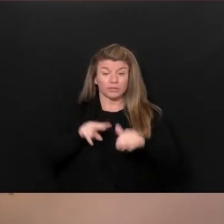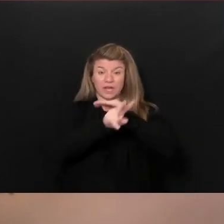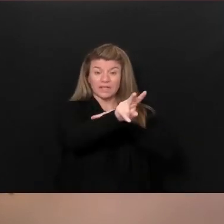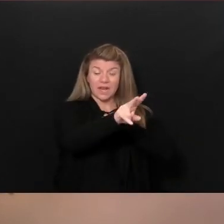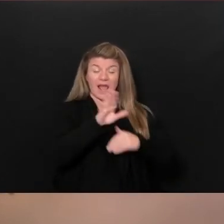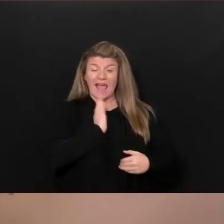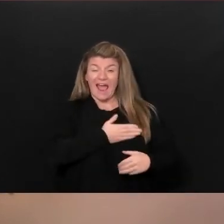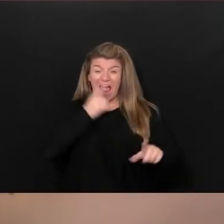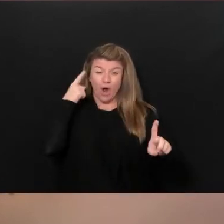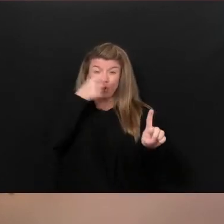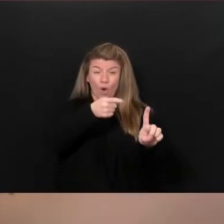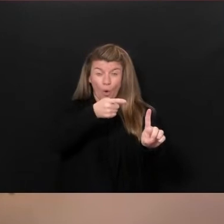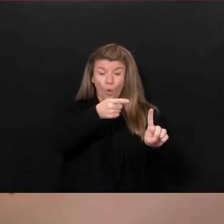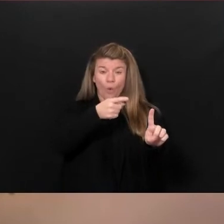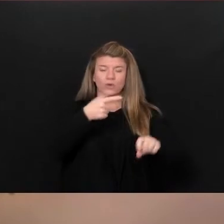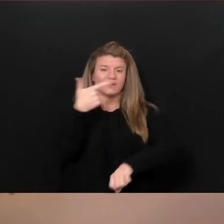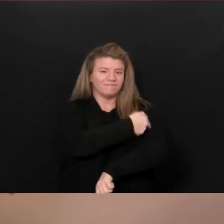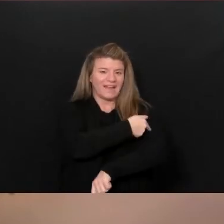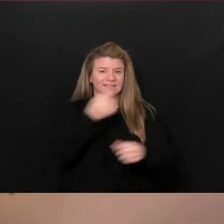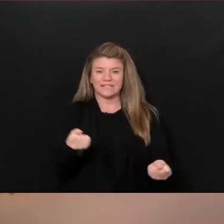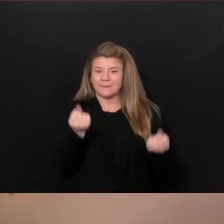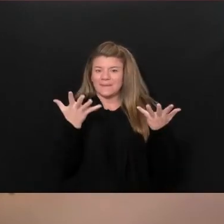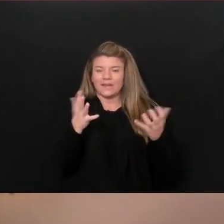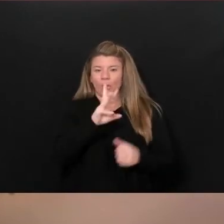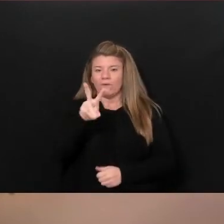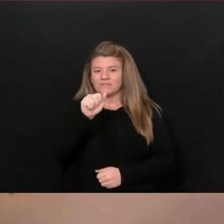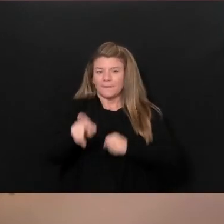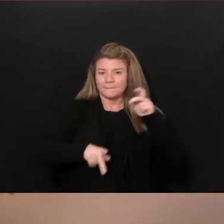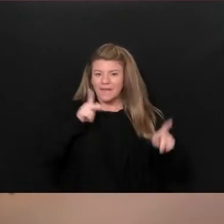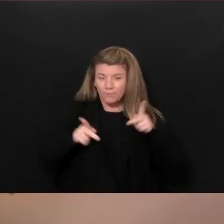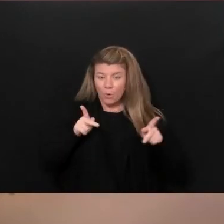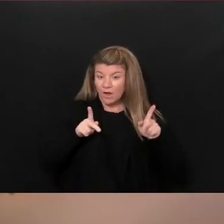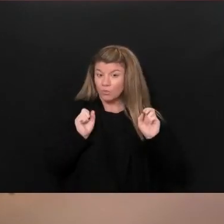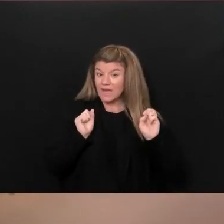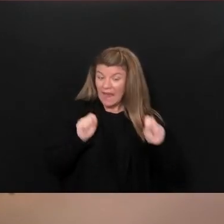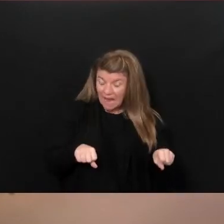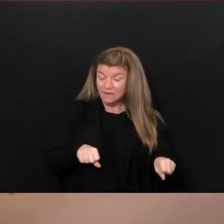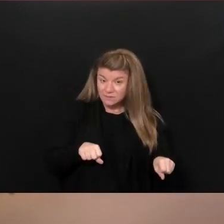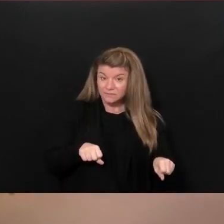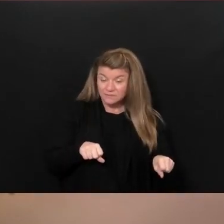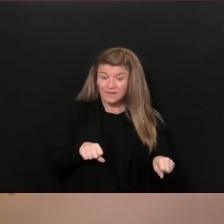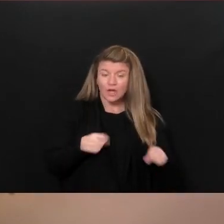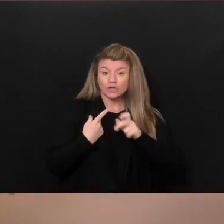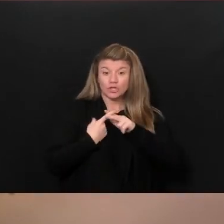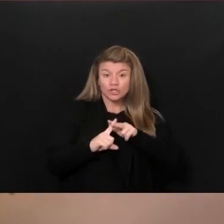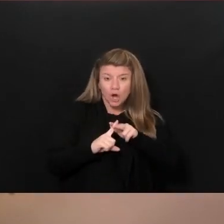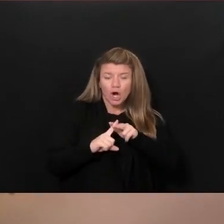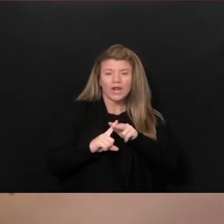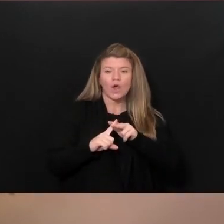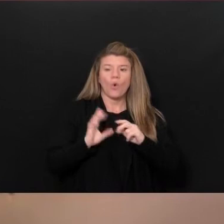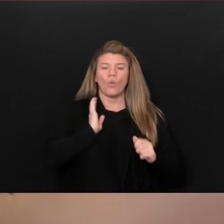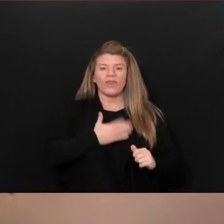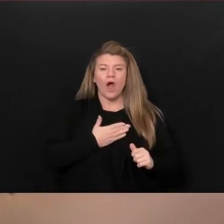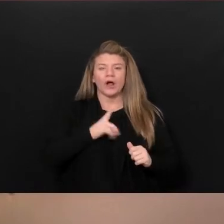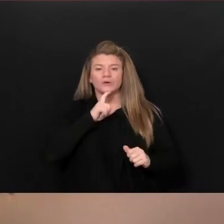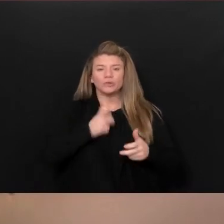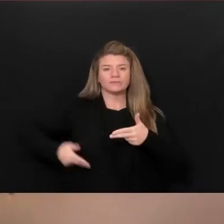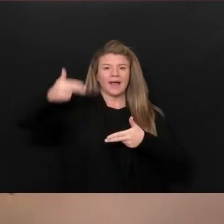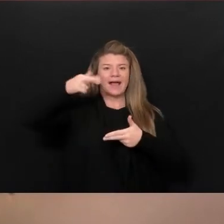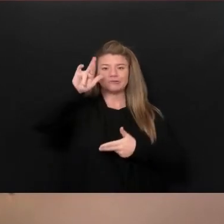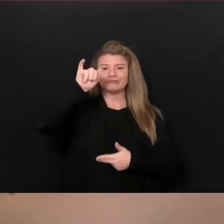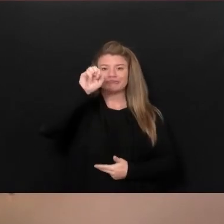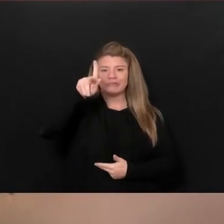to vaccinate as many West Virginians as we possibly can, starting with the highest risk